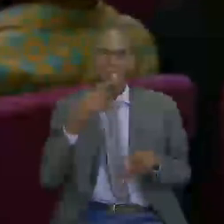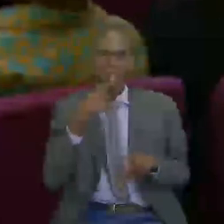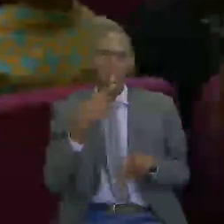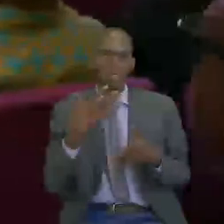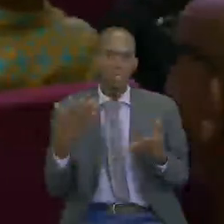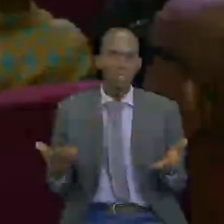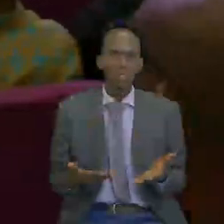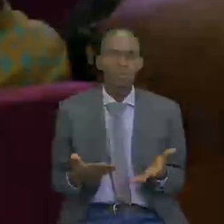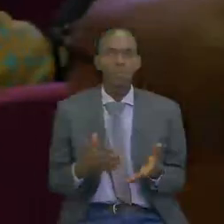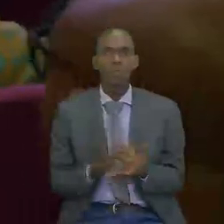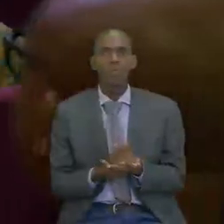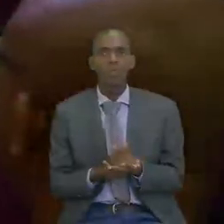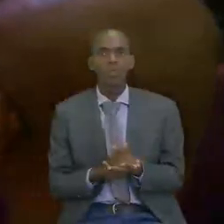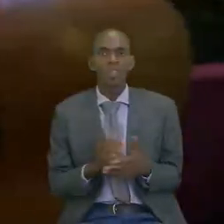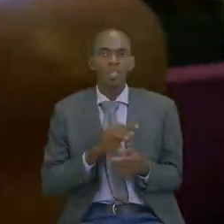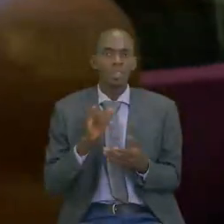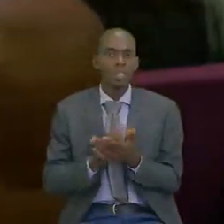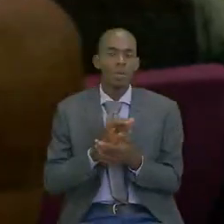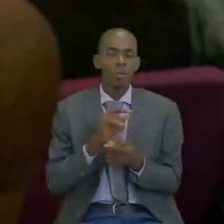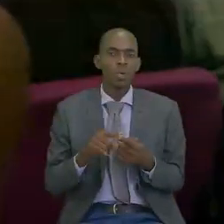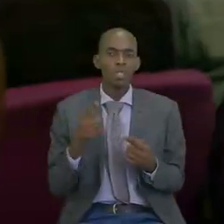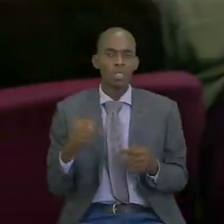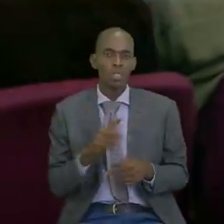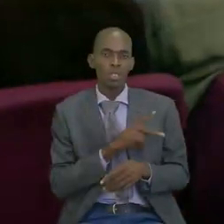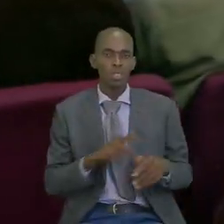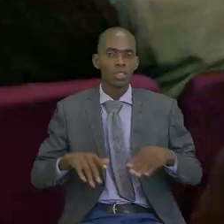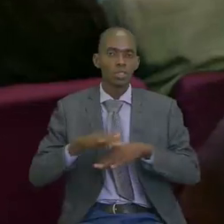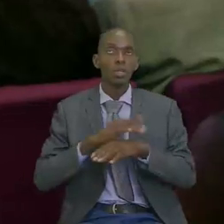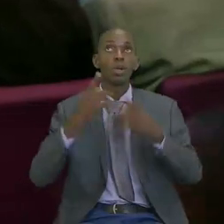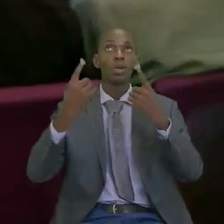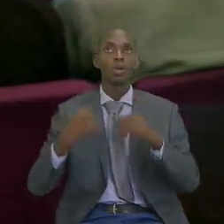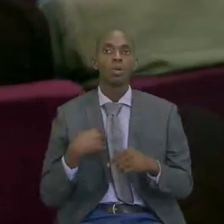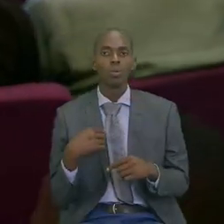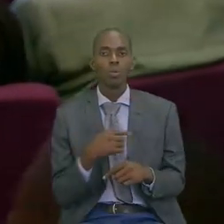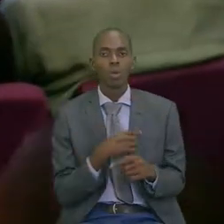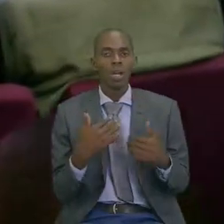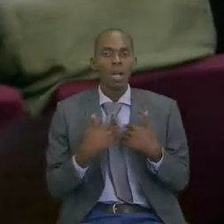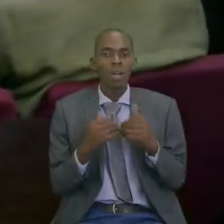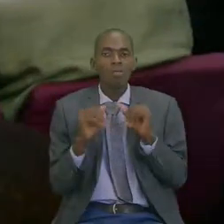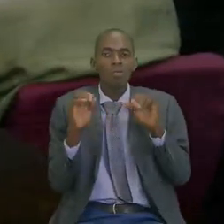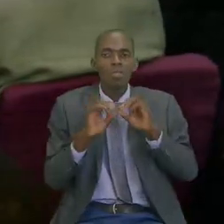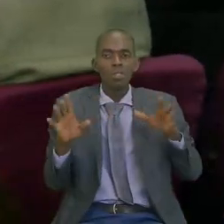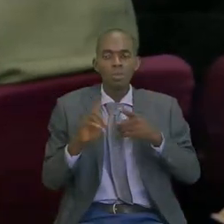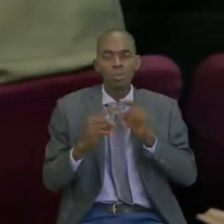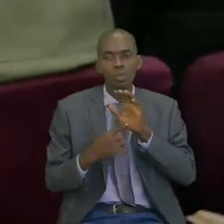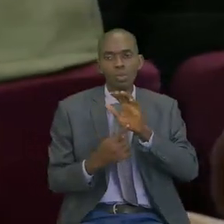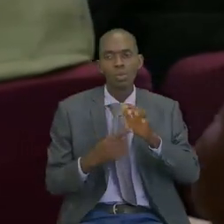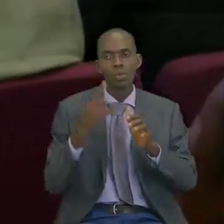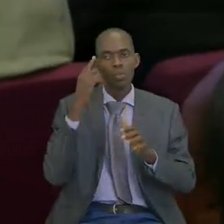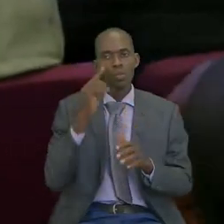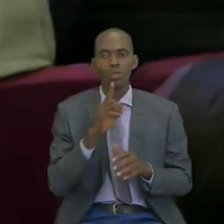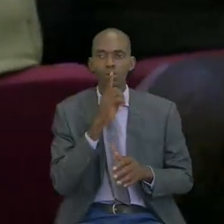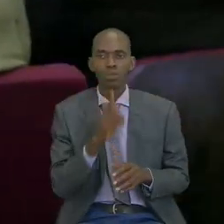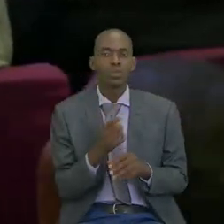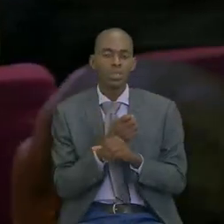here, and then when that kingdom comes, we have nothing to show for real salvation. That is, if those things are